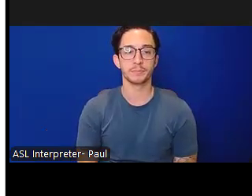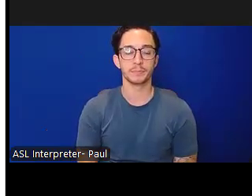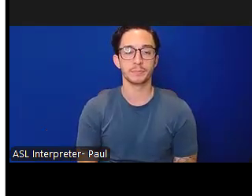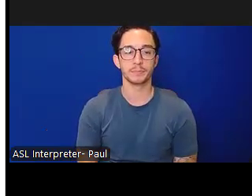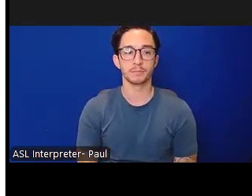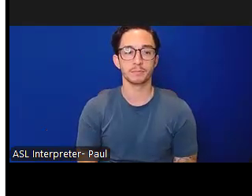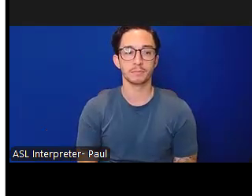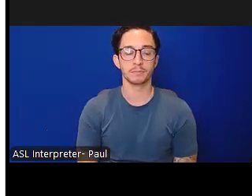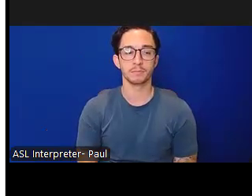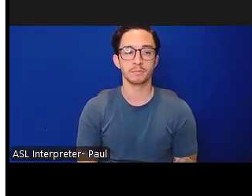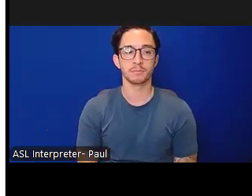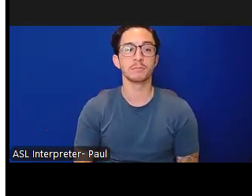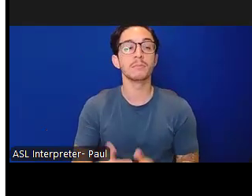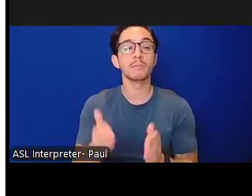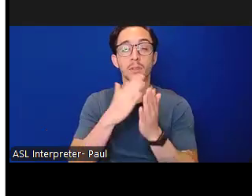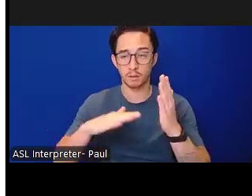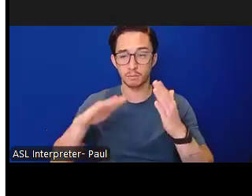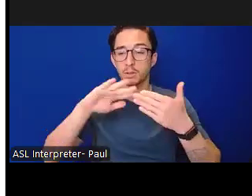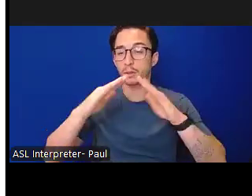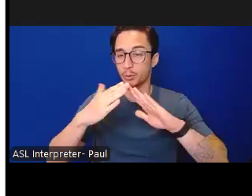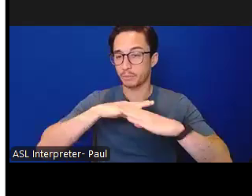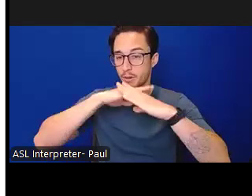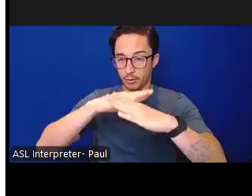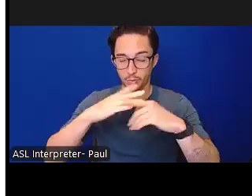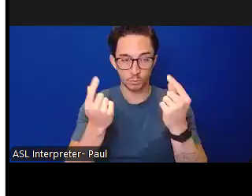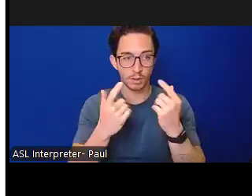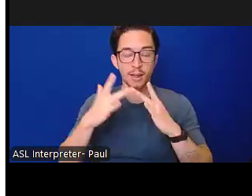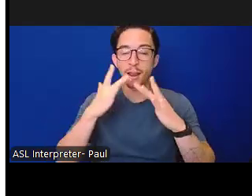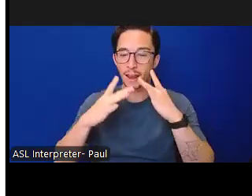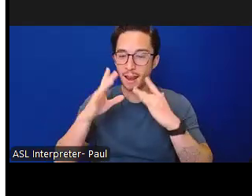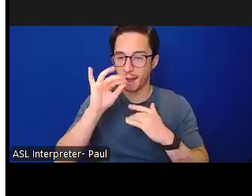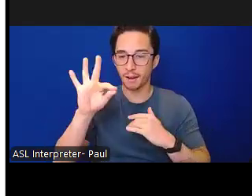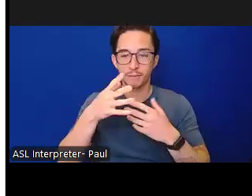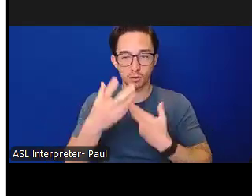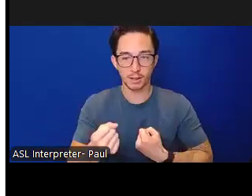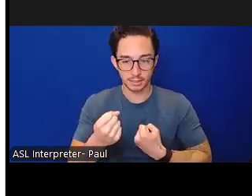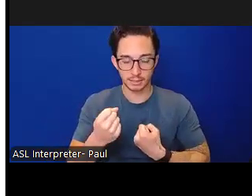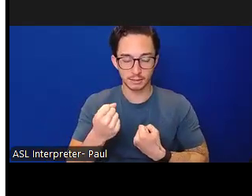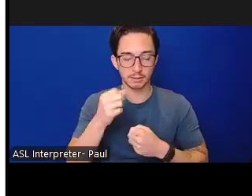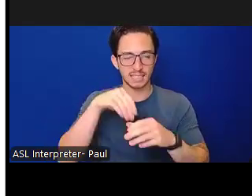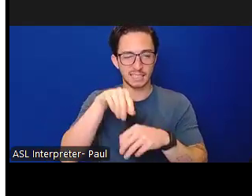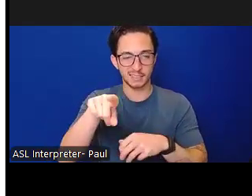So some of the community barriers they face are lack of trust in the system.